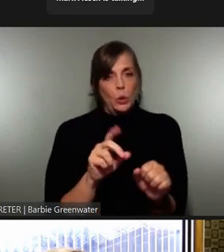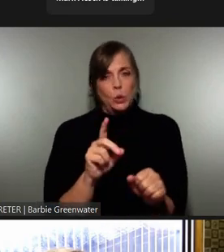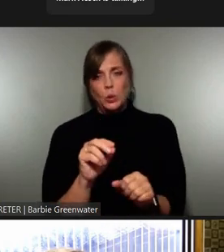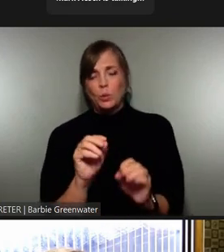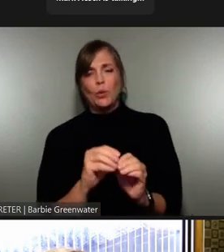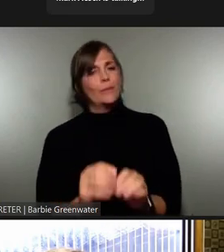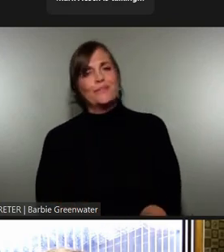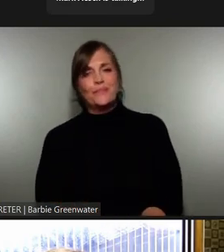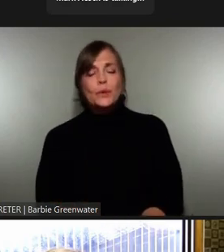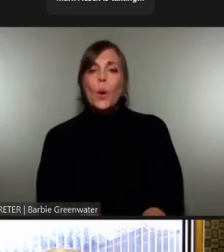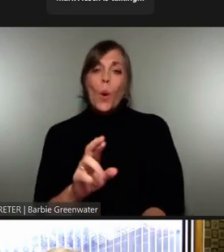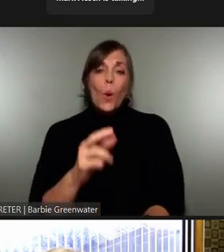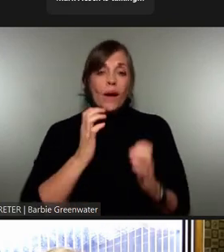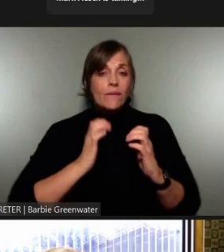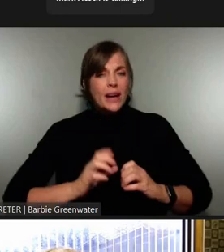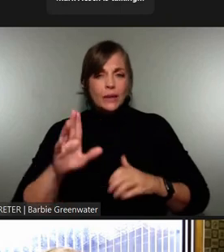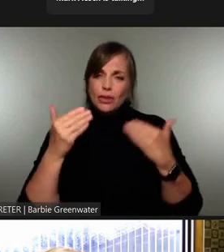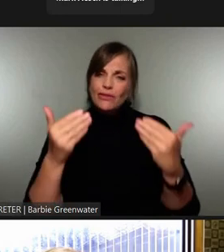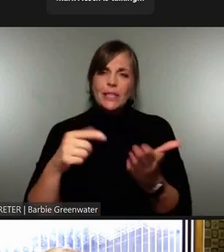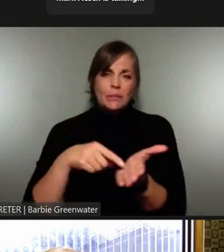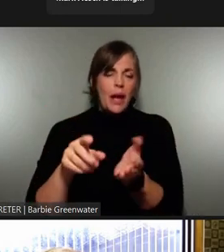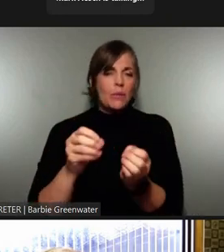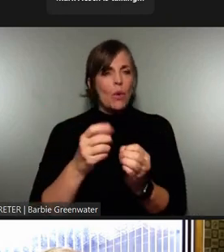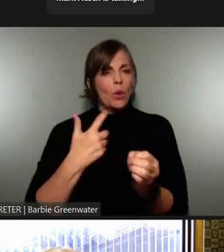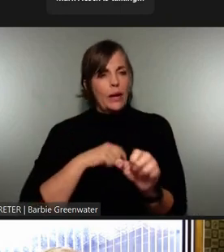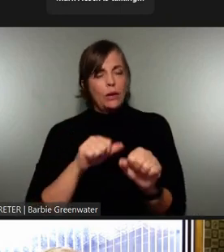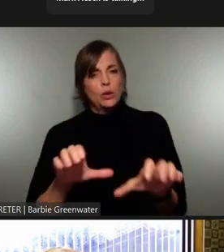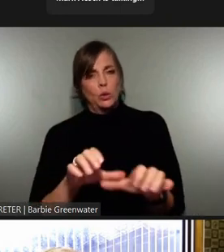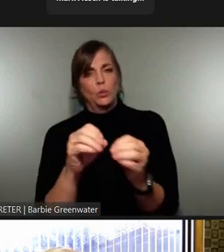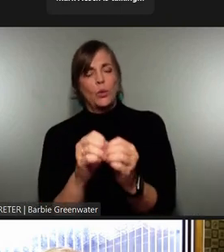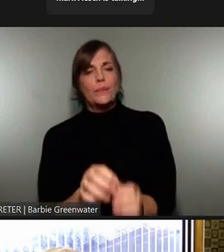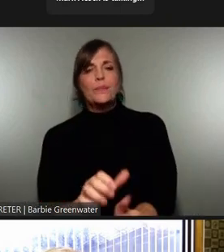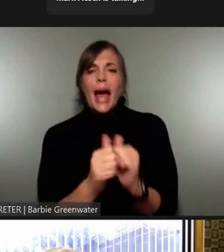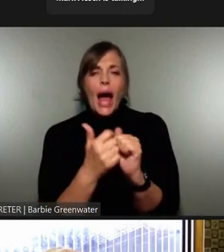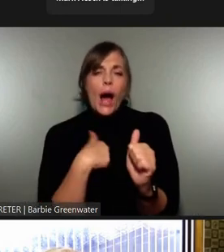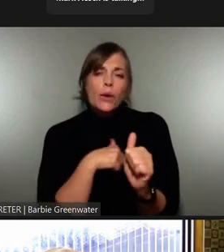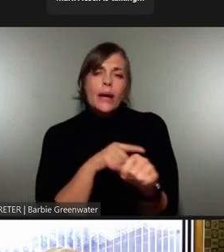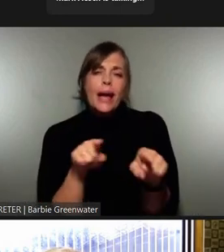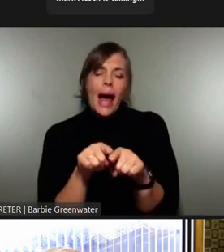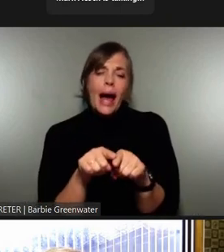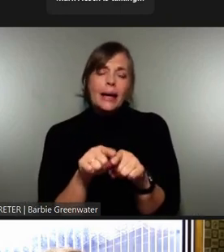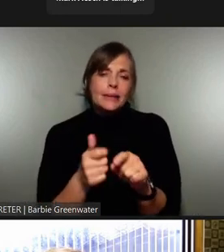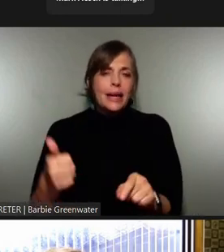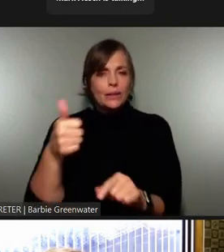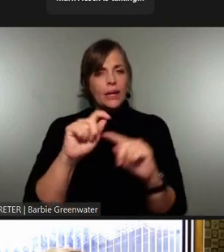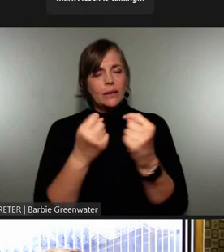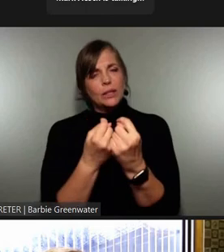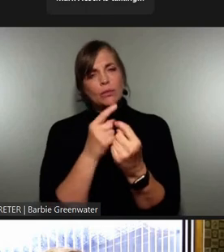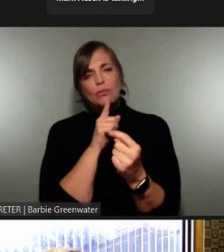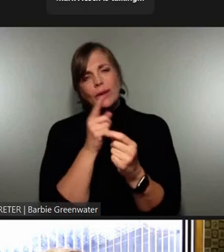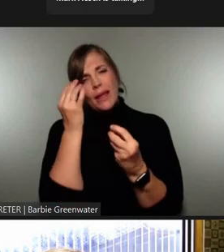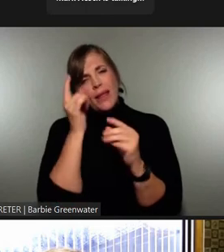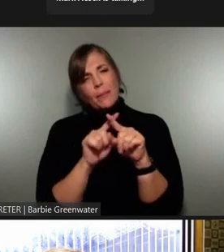if the customer just paid more, we'd be able to do more. How can we as executive teams really think about it in a different way? To